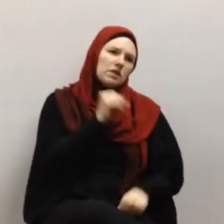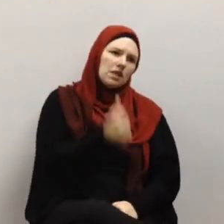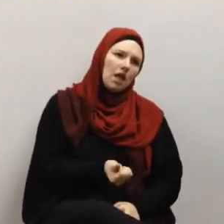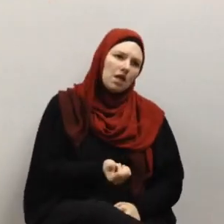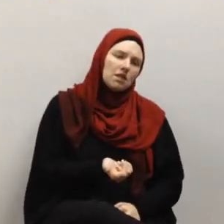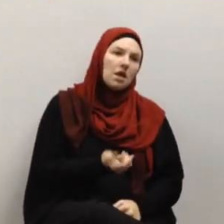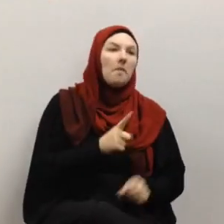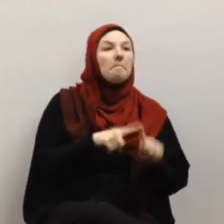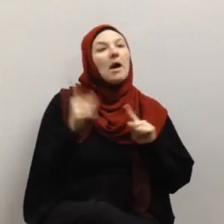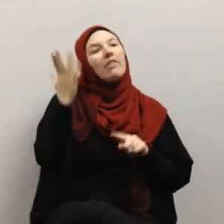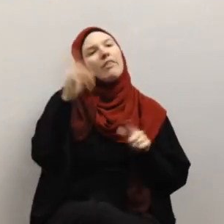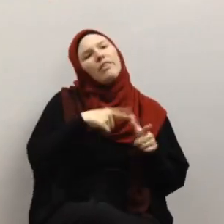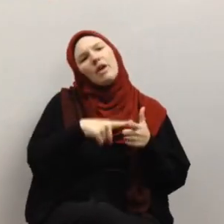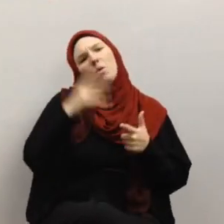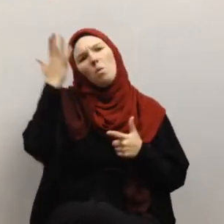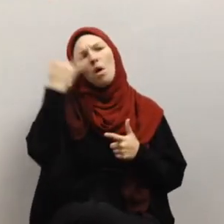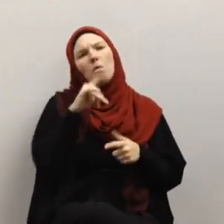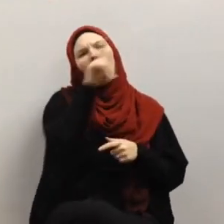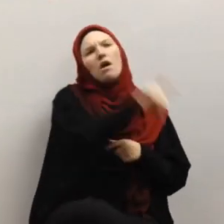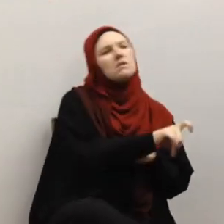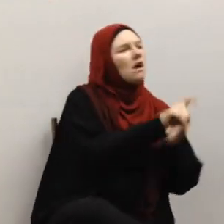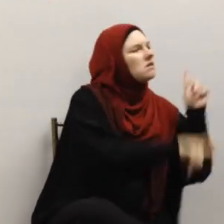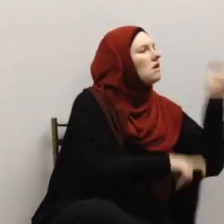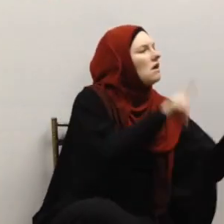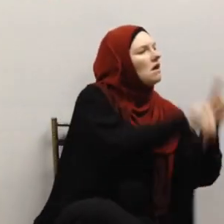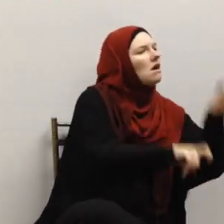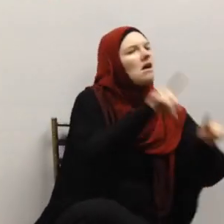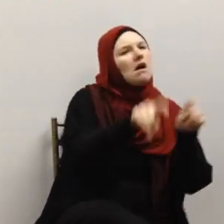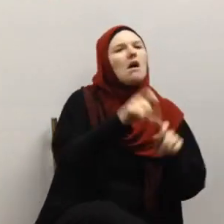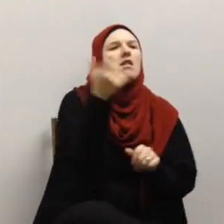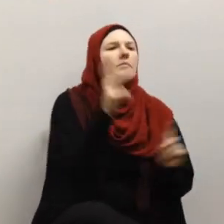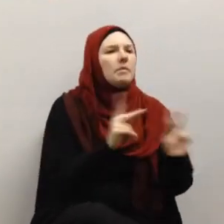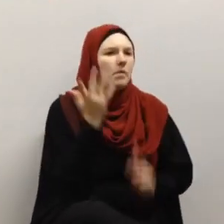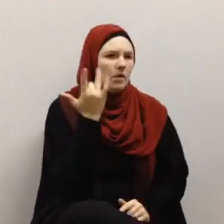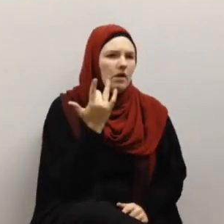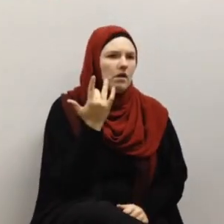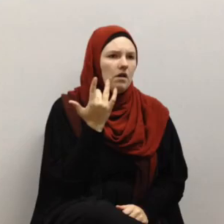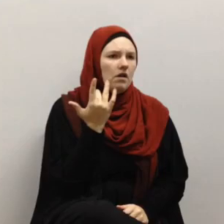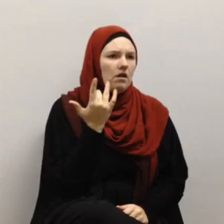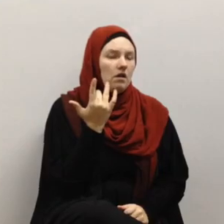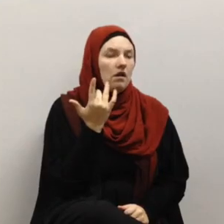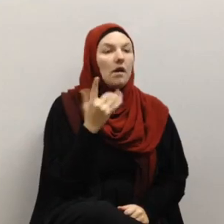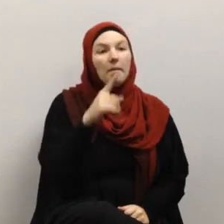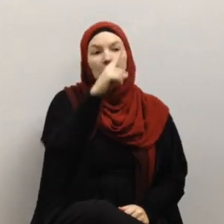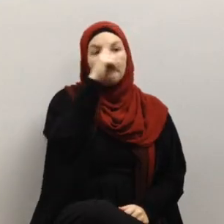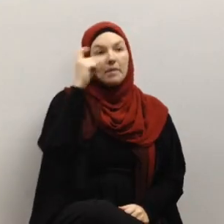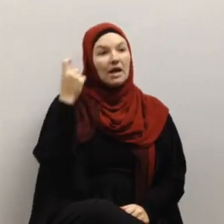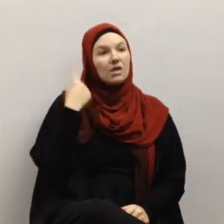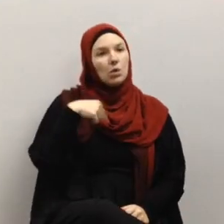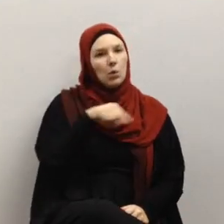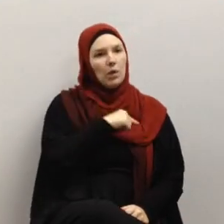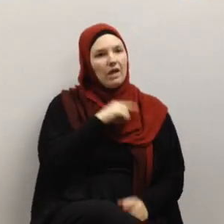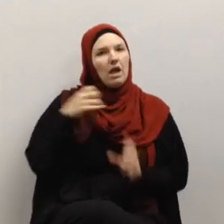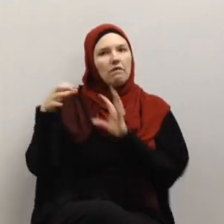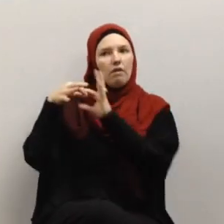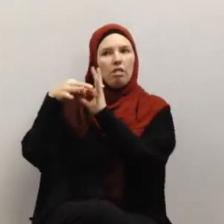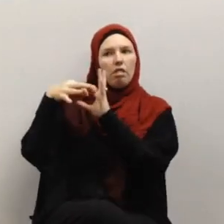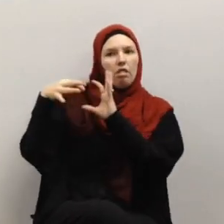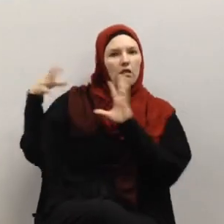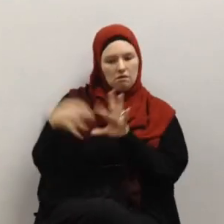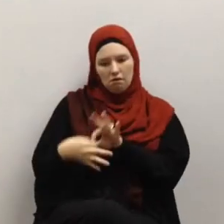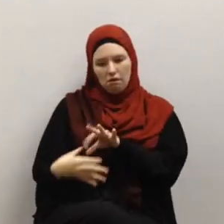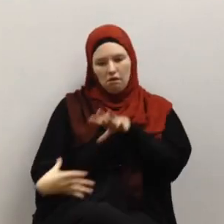resort to others? Because we have estranged and alienated ourselves from the book of